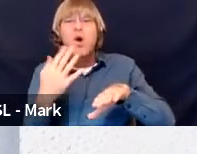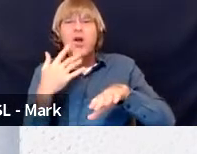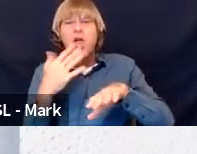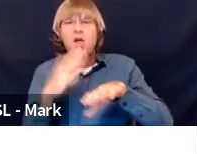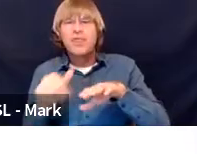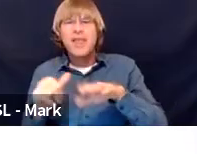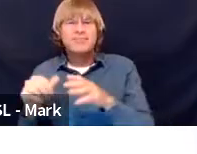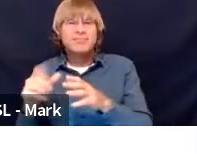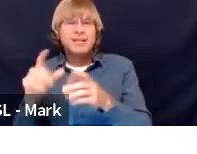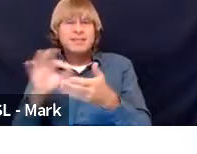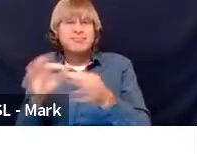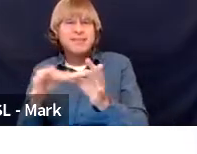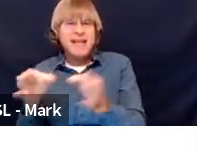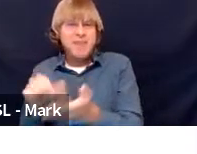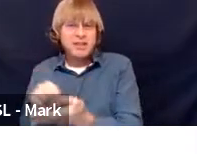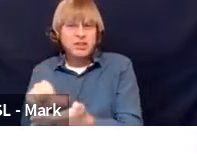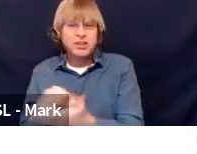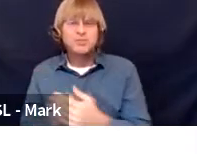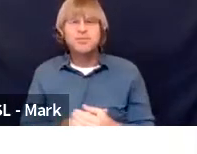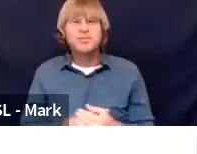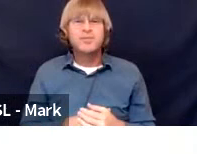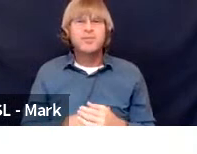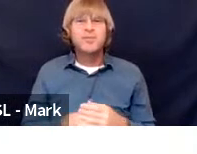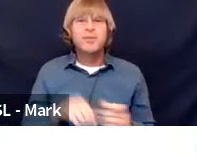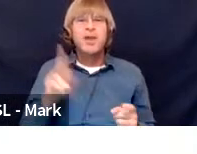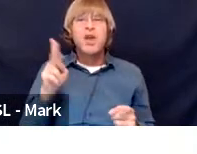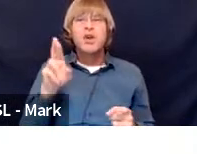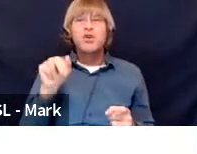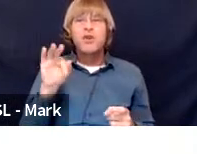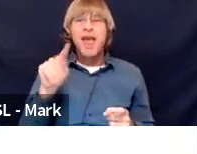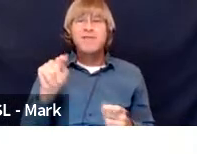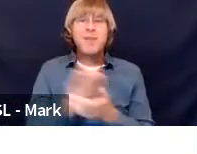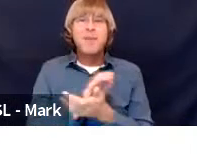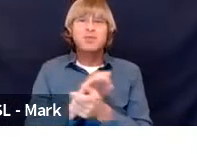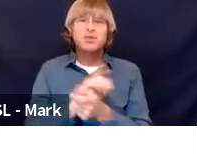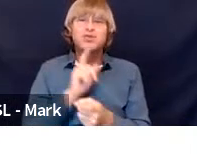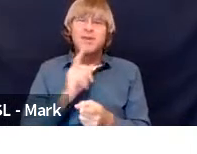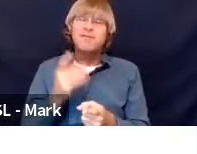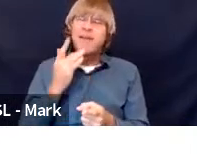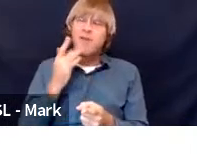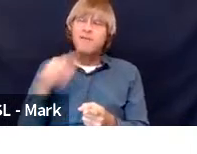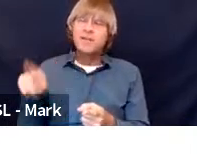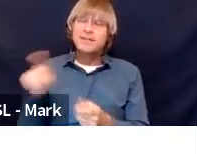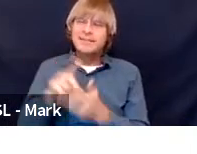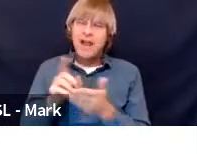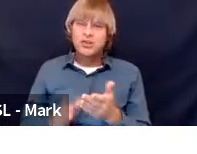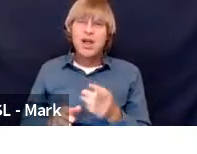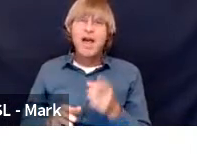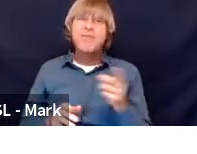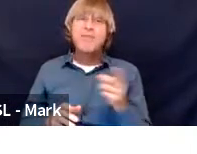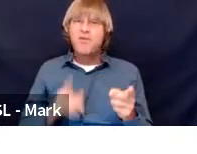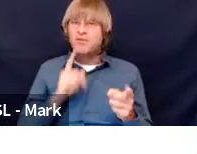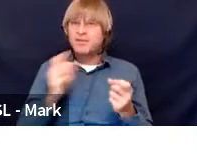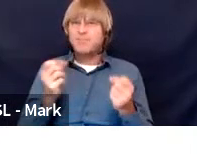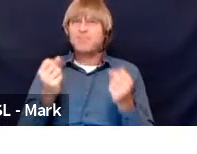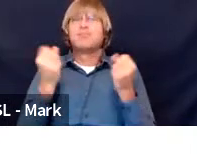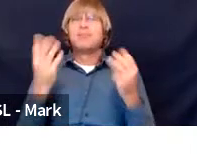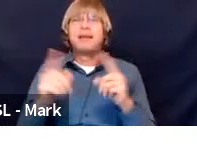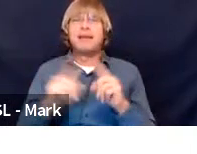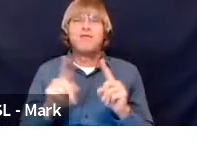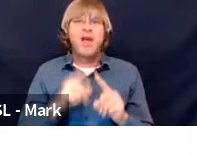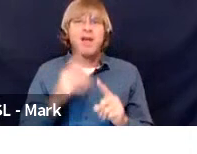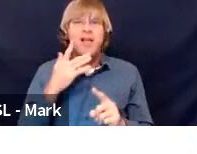text pages. Craft papers are a favorite of designers. And I will tell you, there are almost as many different shades